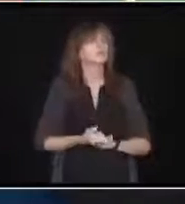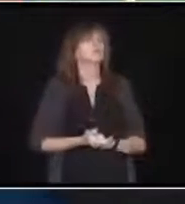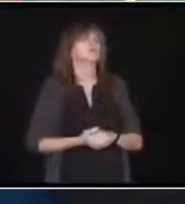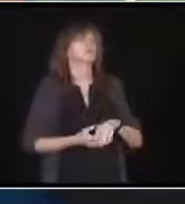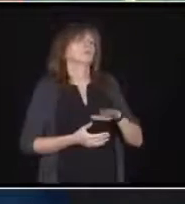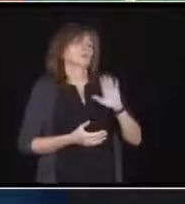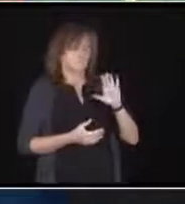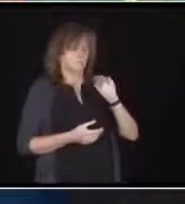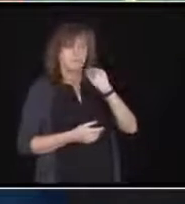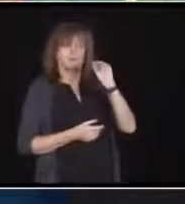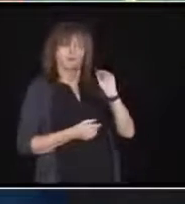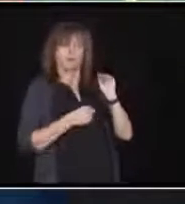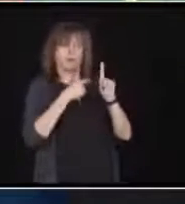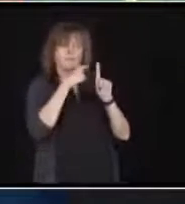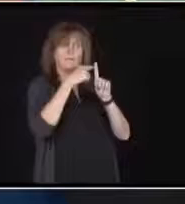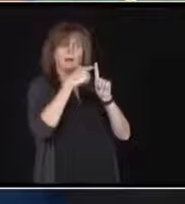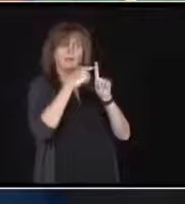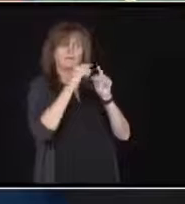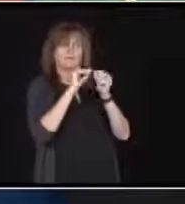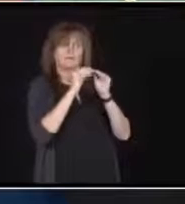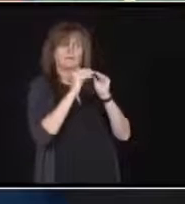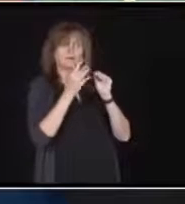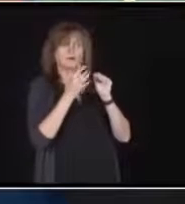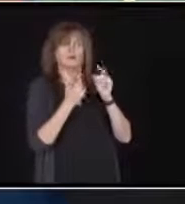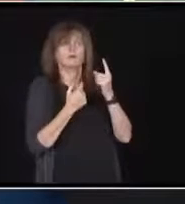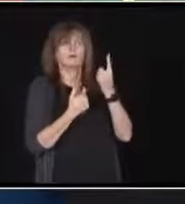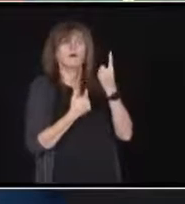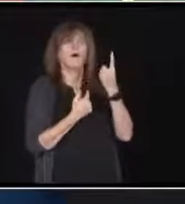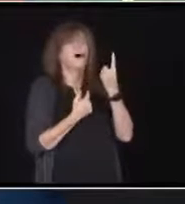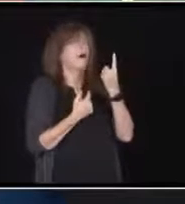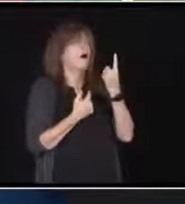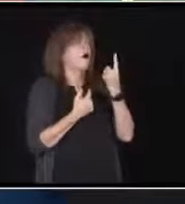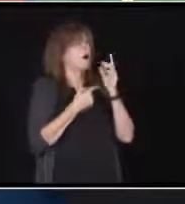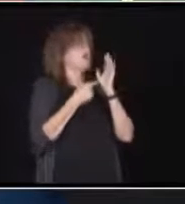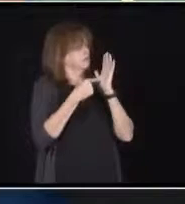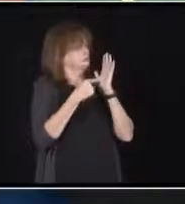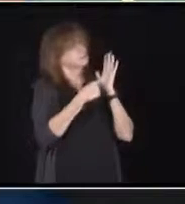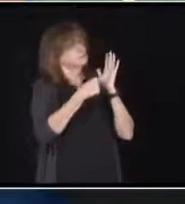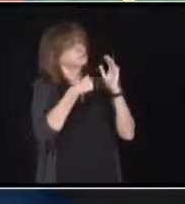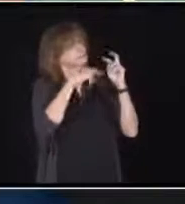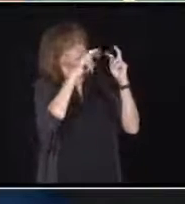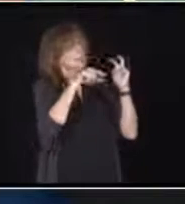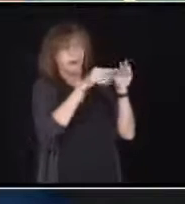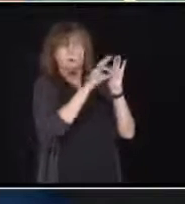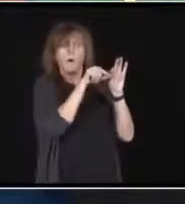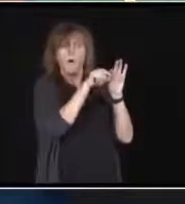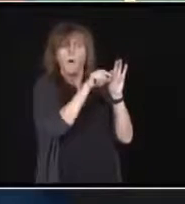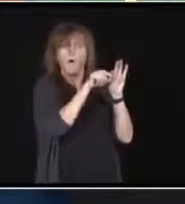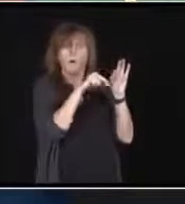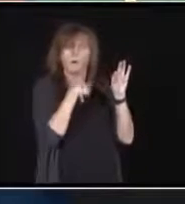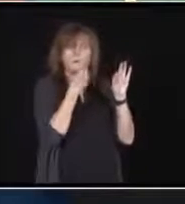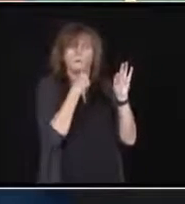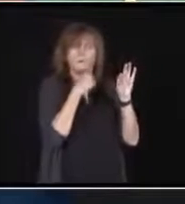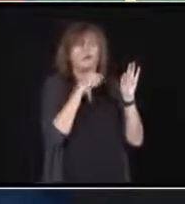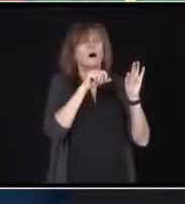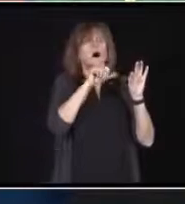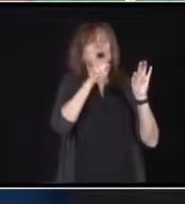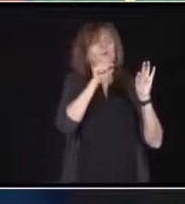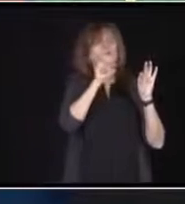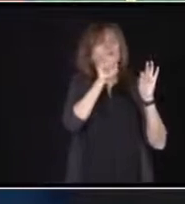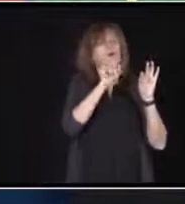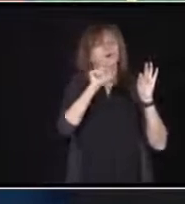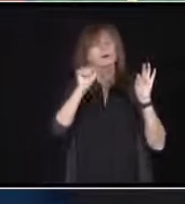is only one of the indicators we look at. It's one of the important ones, of course, but we look at the case rate per 100,000